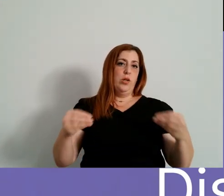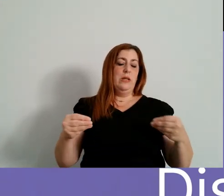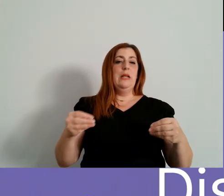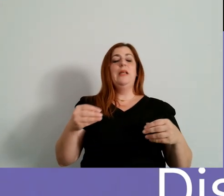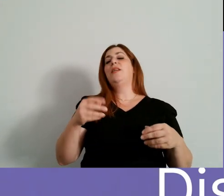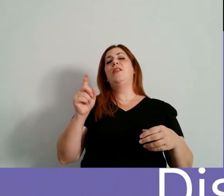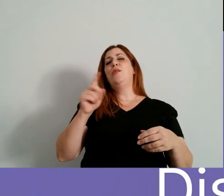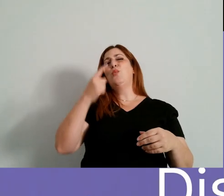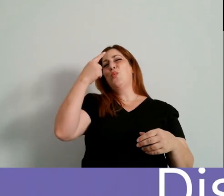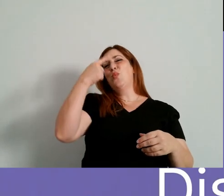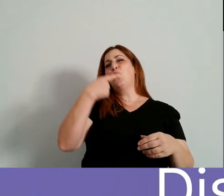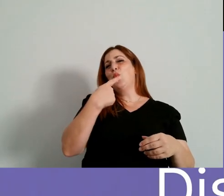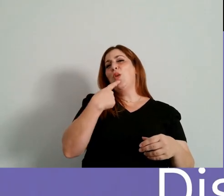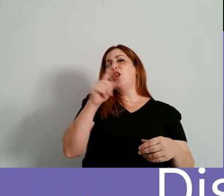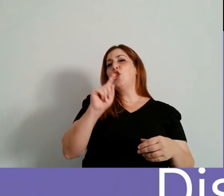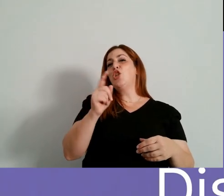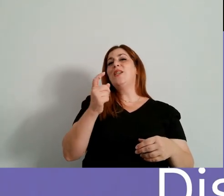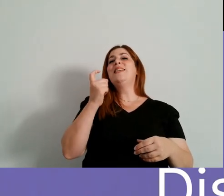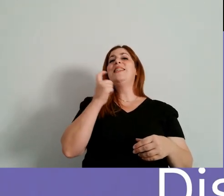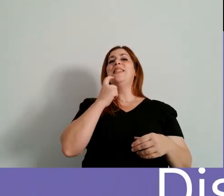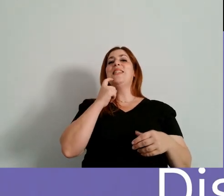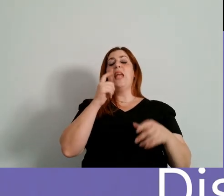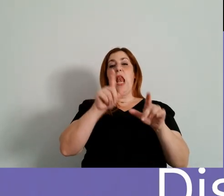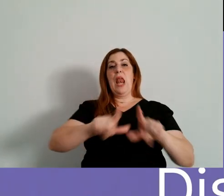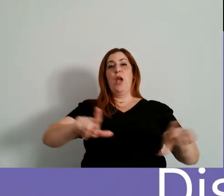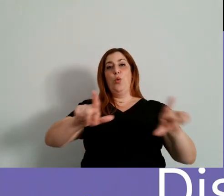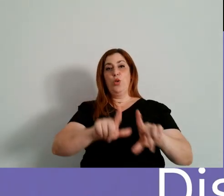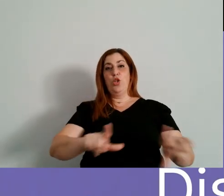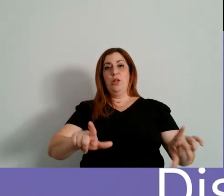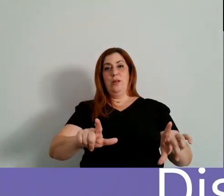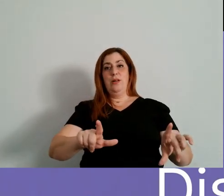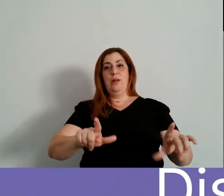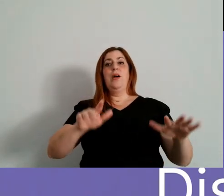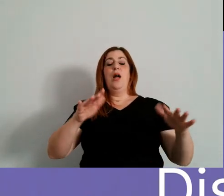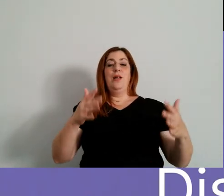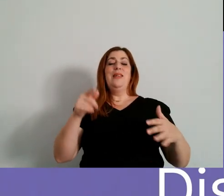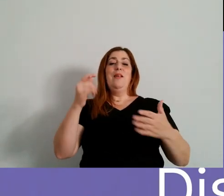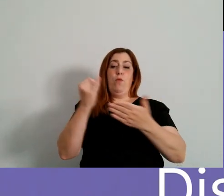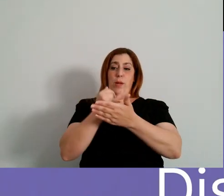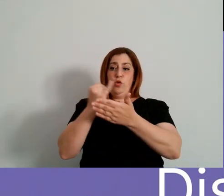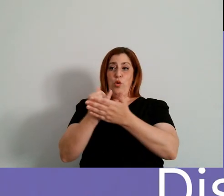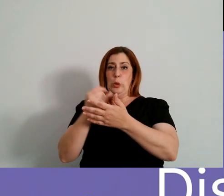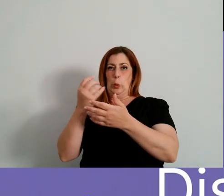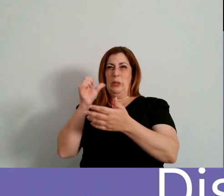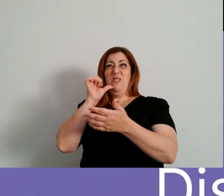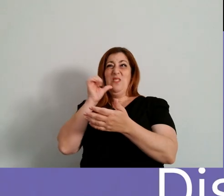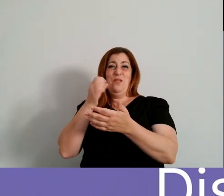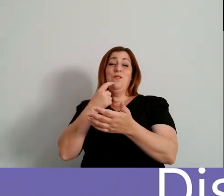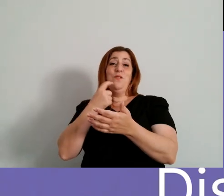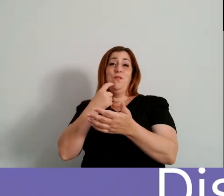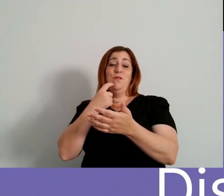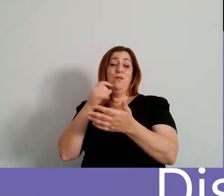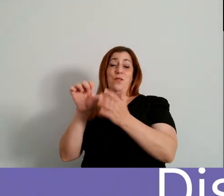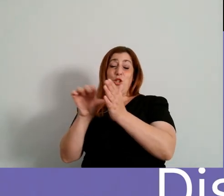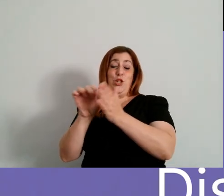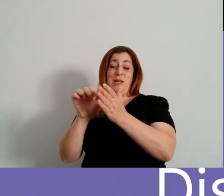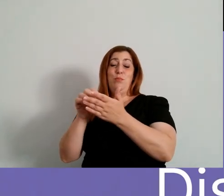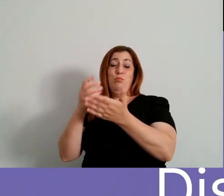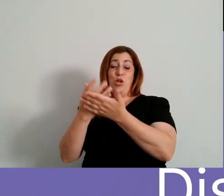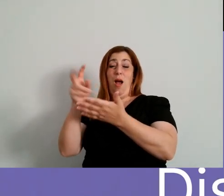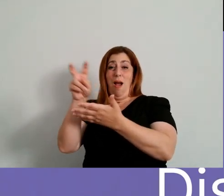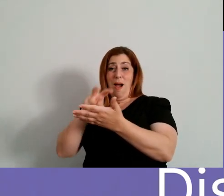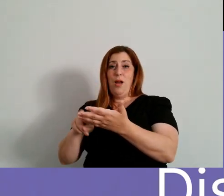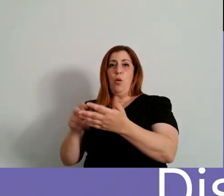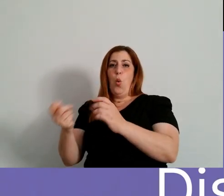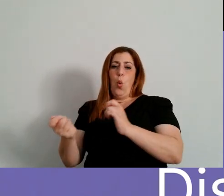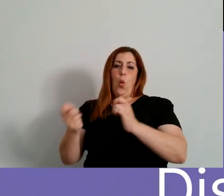called Easy Language, which provides information in an easy to read format. Typically, it's used for